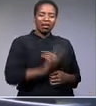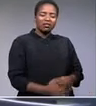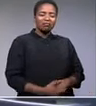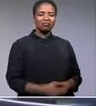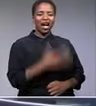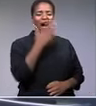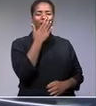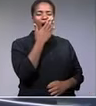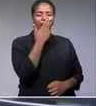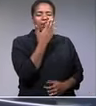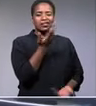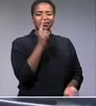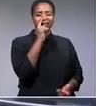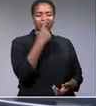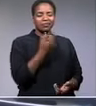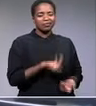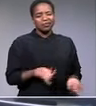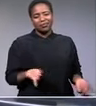Because